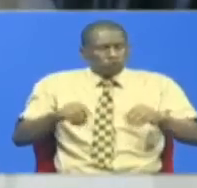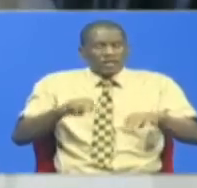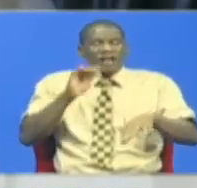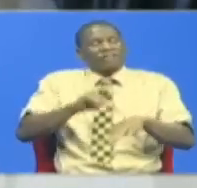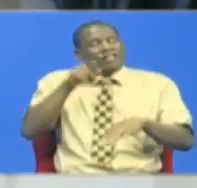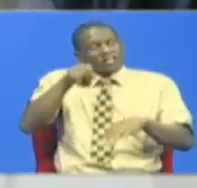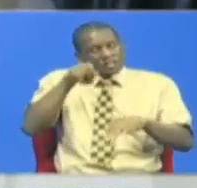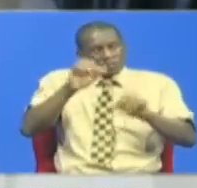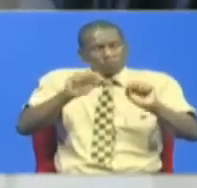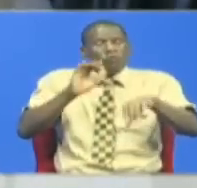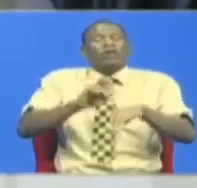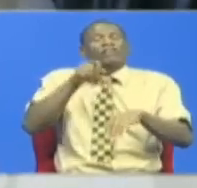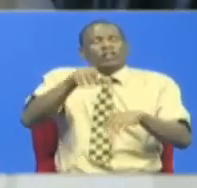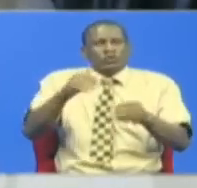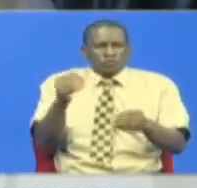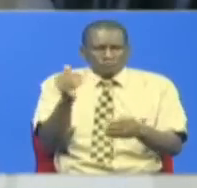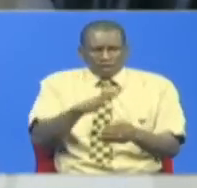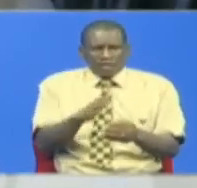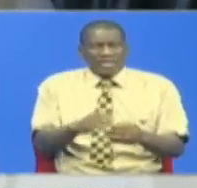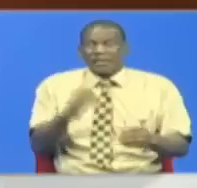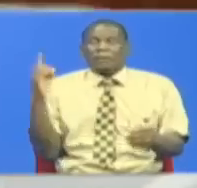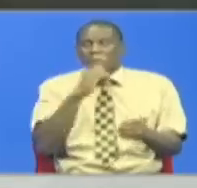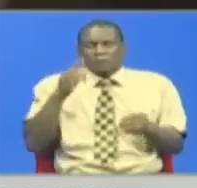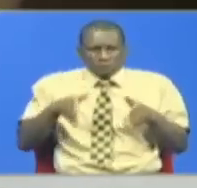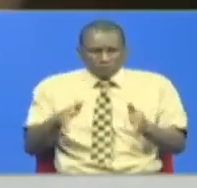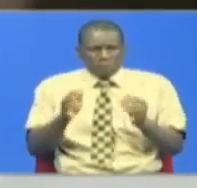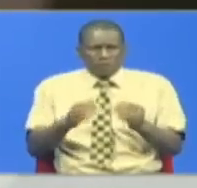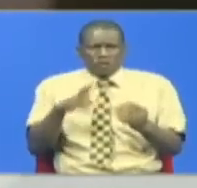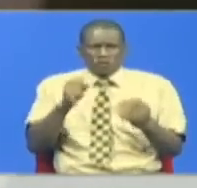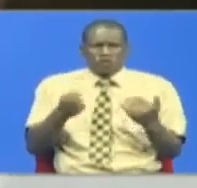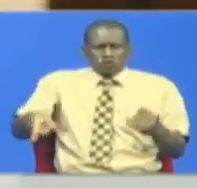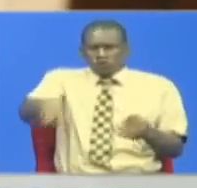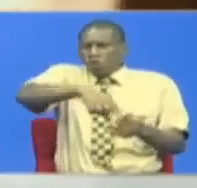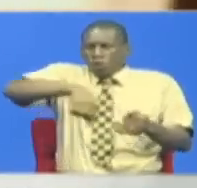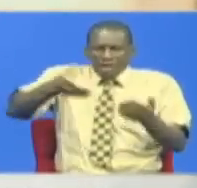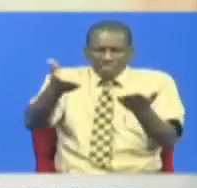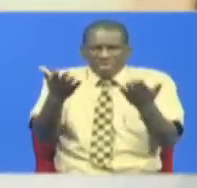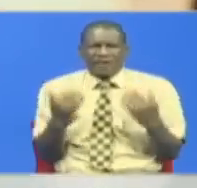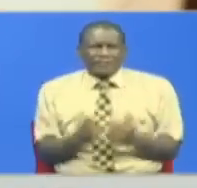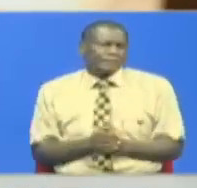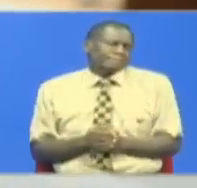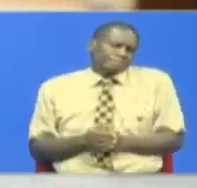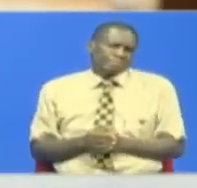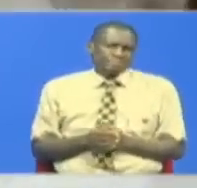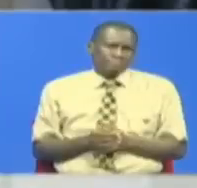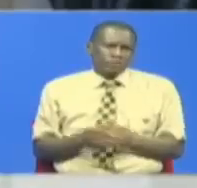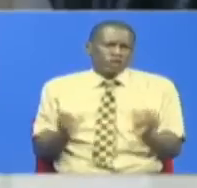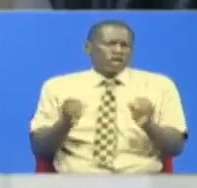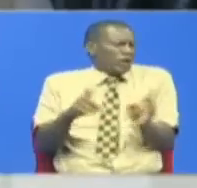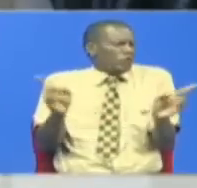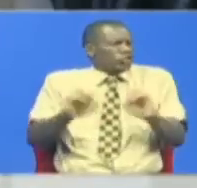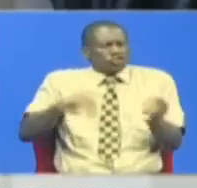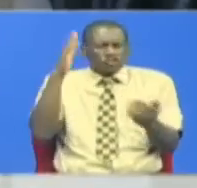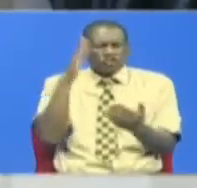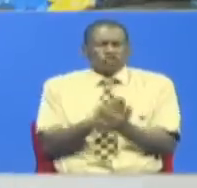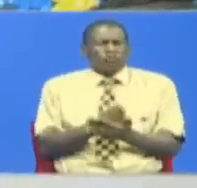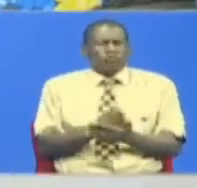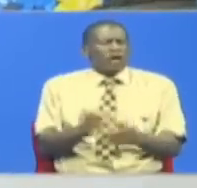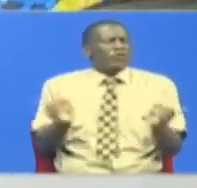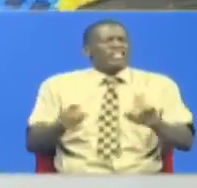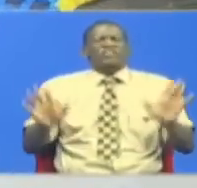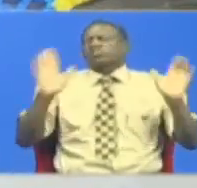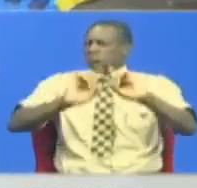it fights back vehemently. So we are there, and there is no retreat, there is no surrender.